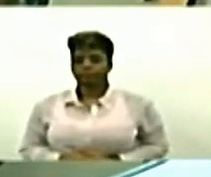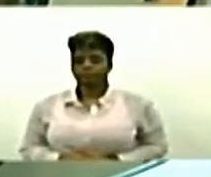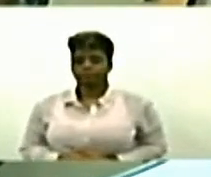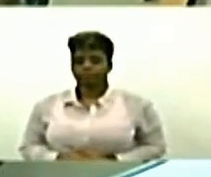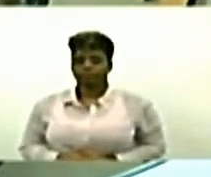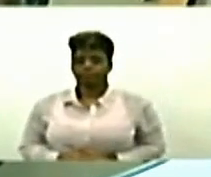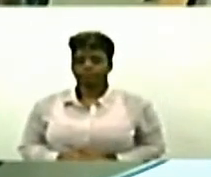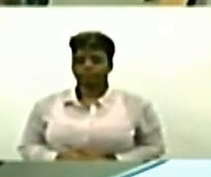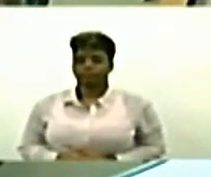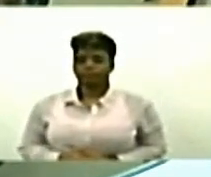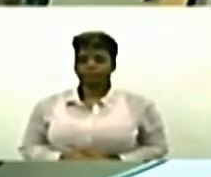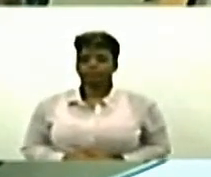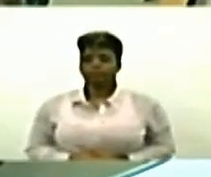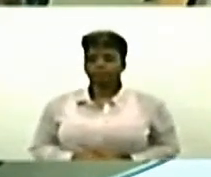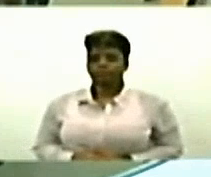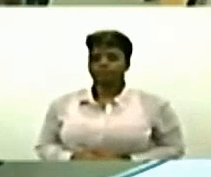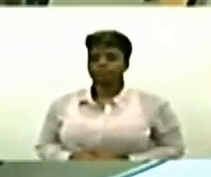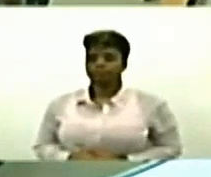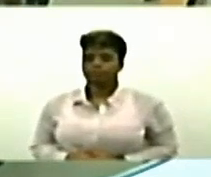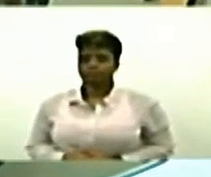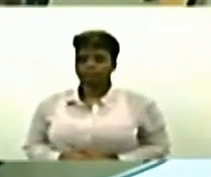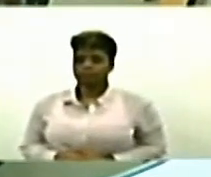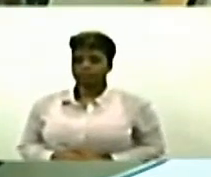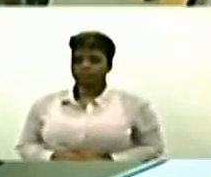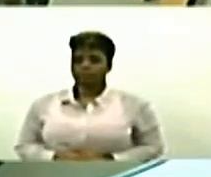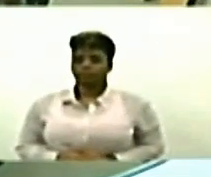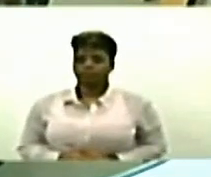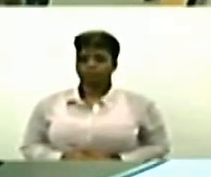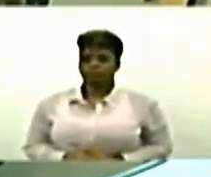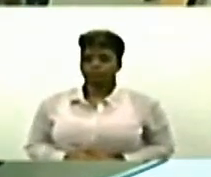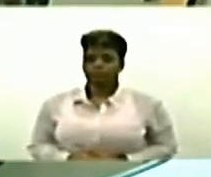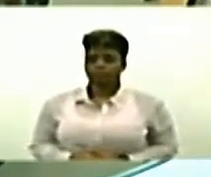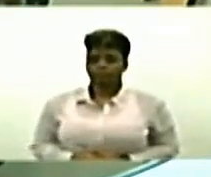Senator Steele, we move to bills.